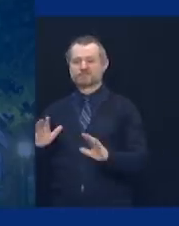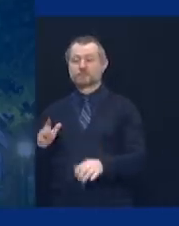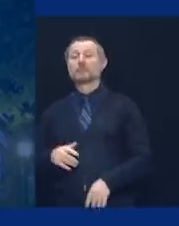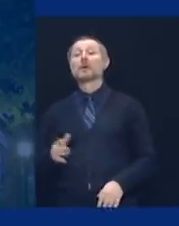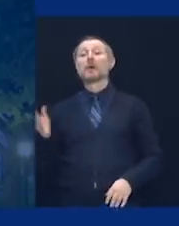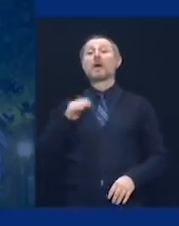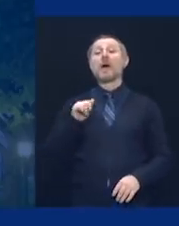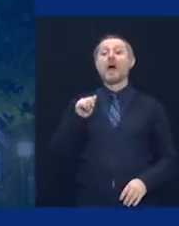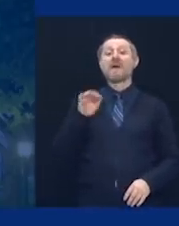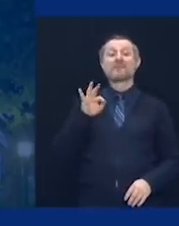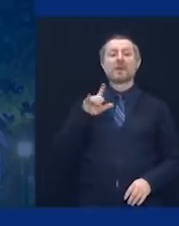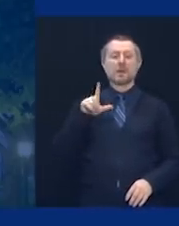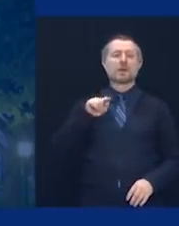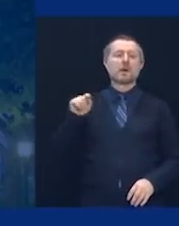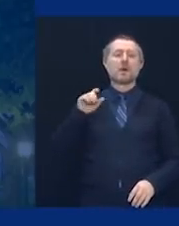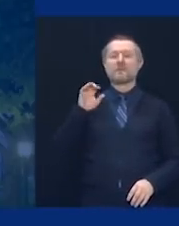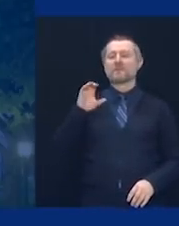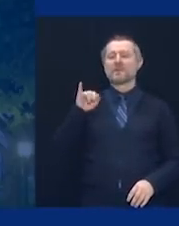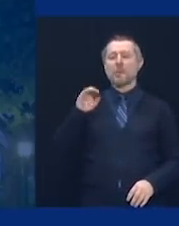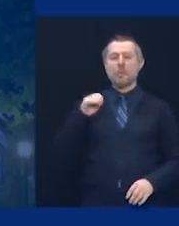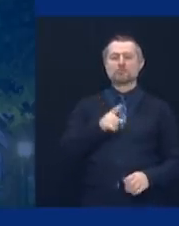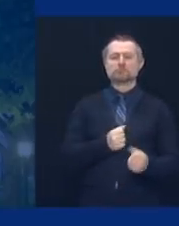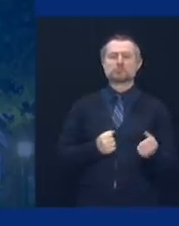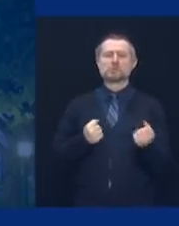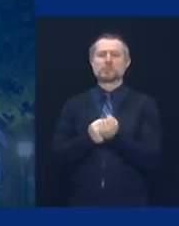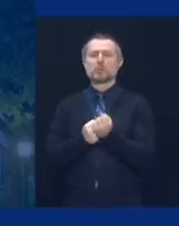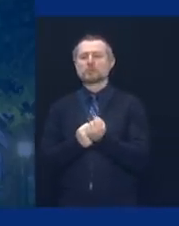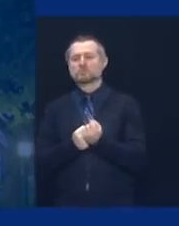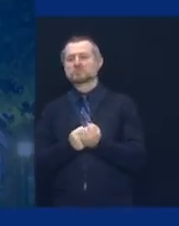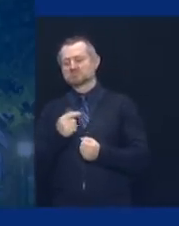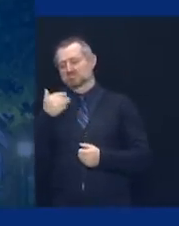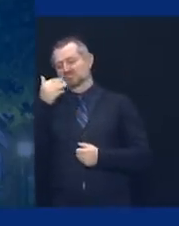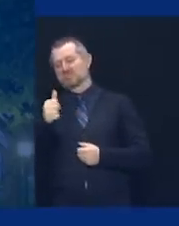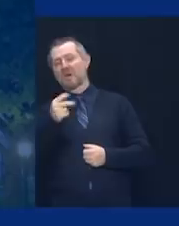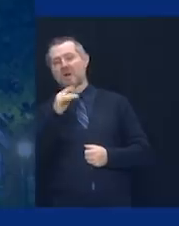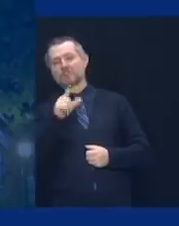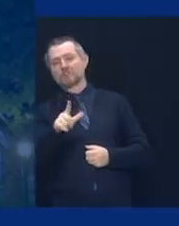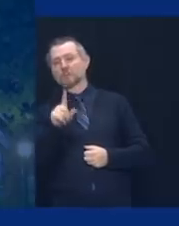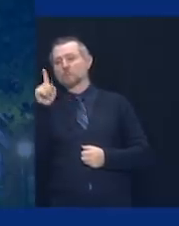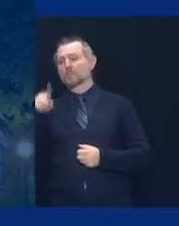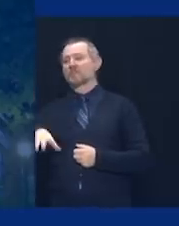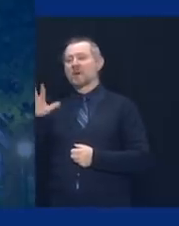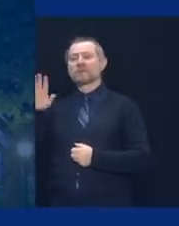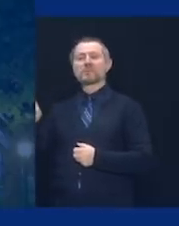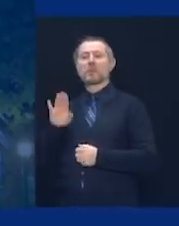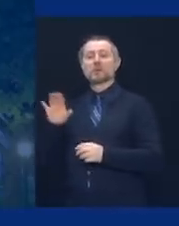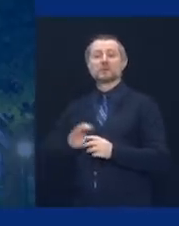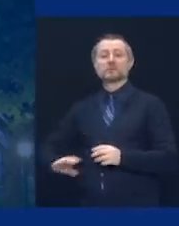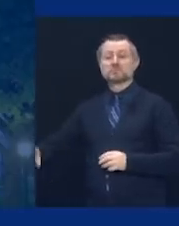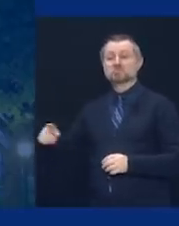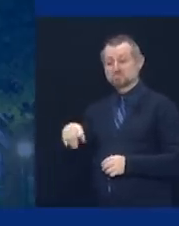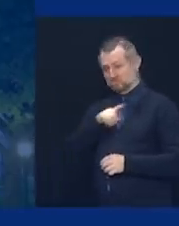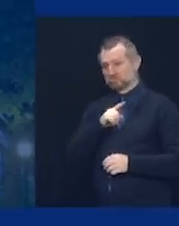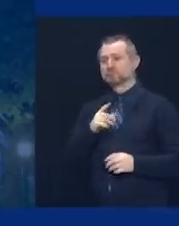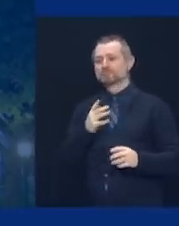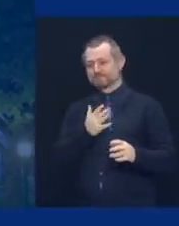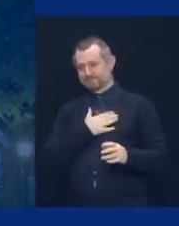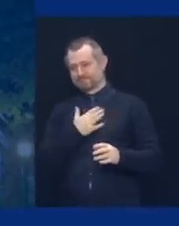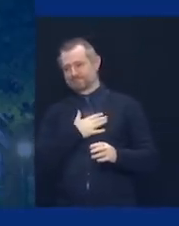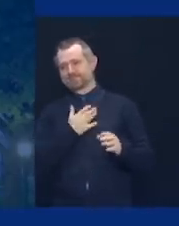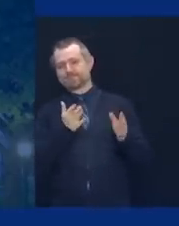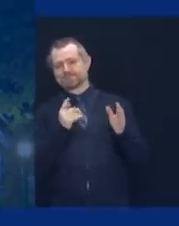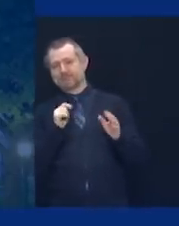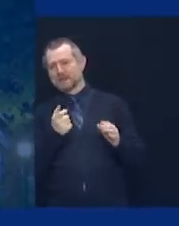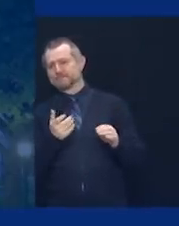April, and they were part of a coalition that called for the tax increase. Again, $1.5–2 billion,